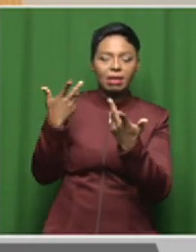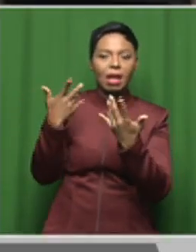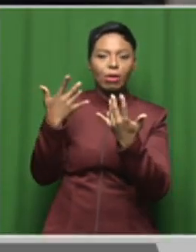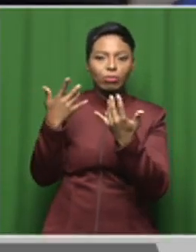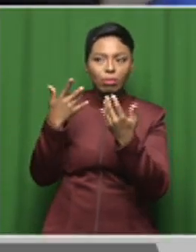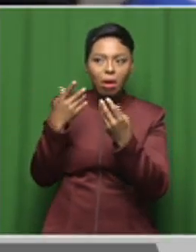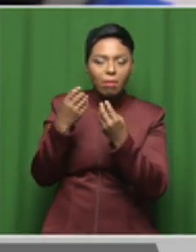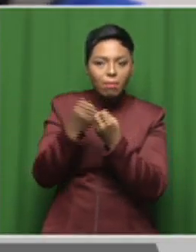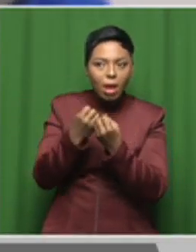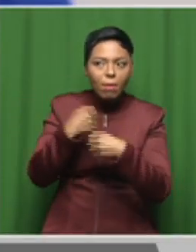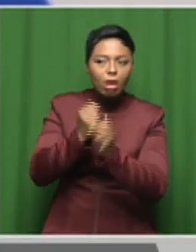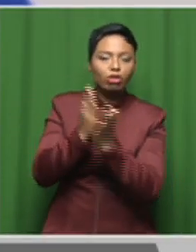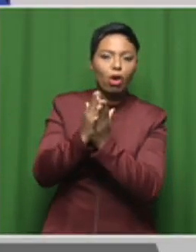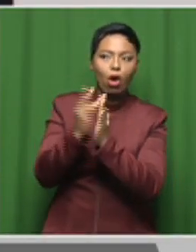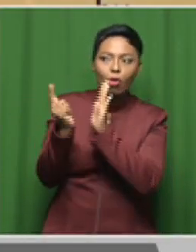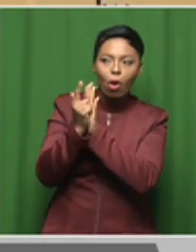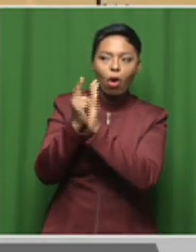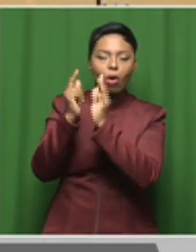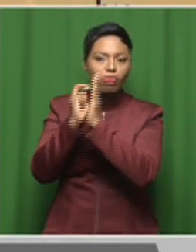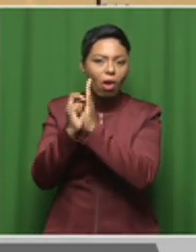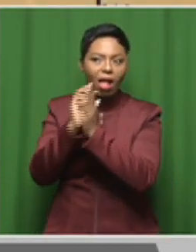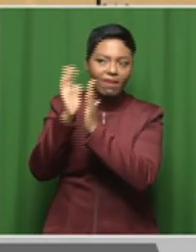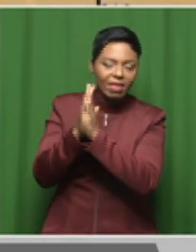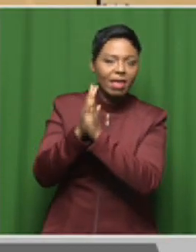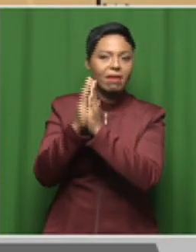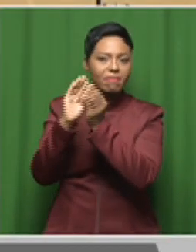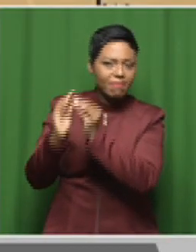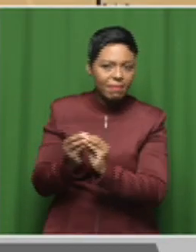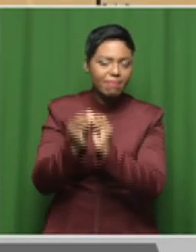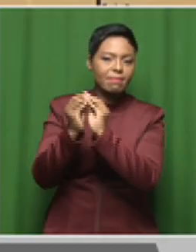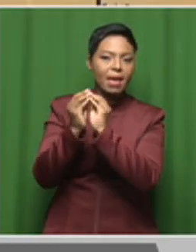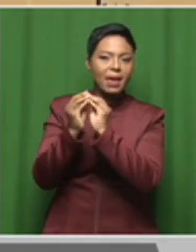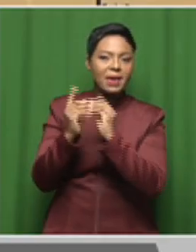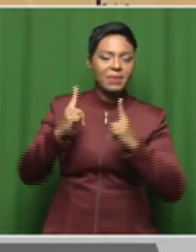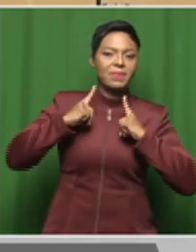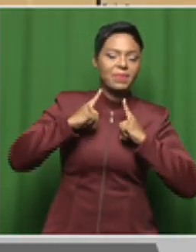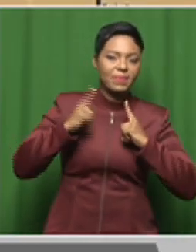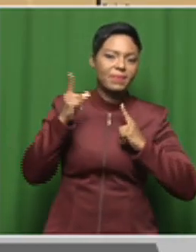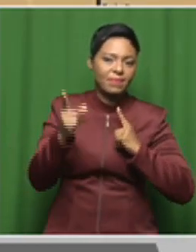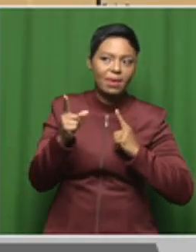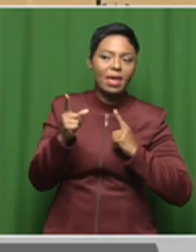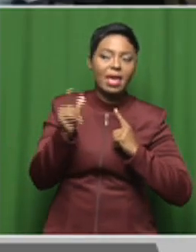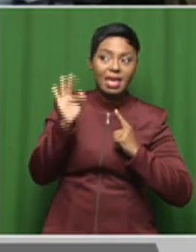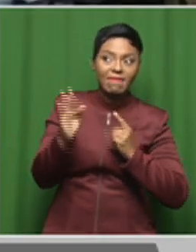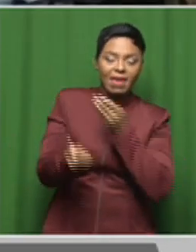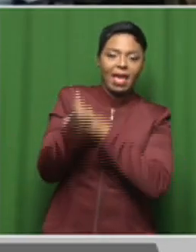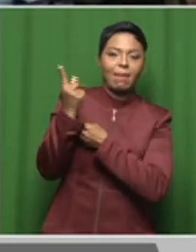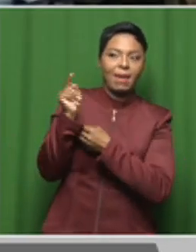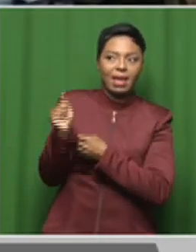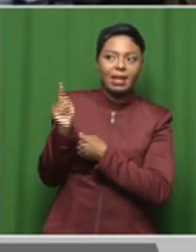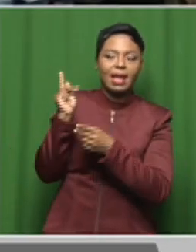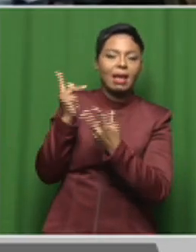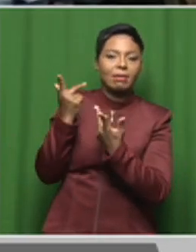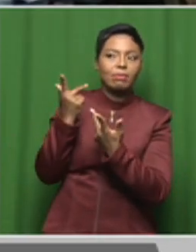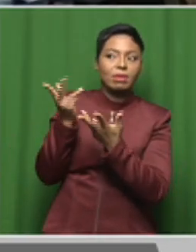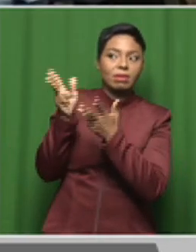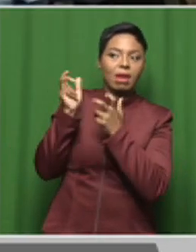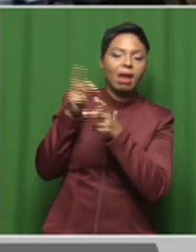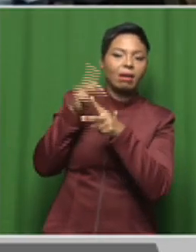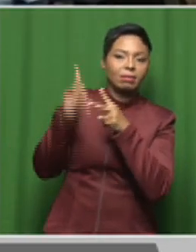practical aspects resulting from the VAT rate increase. And now